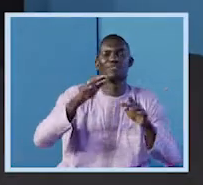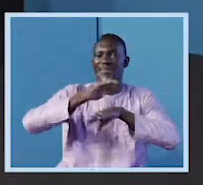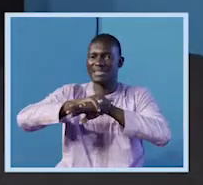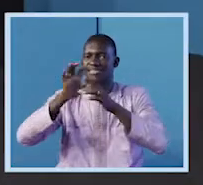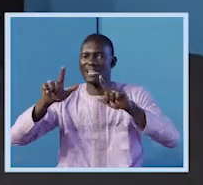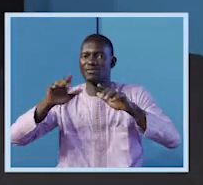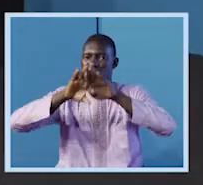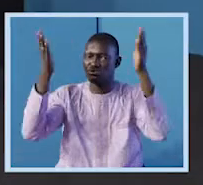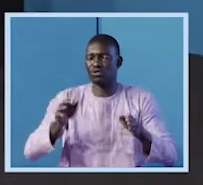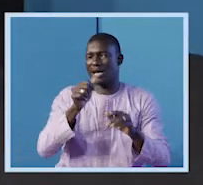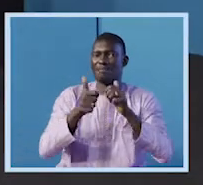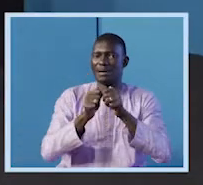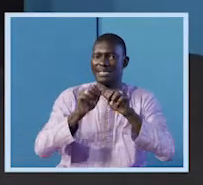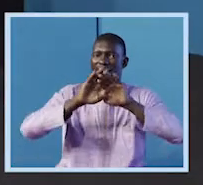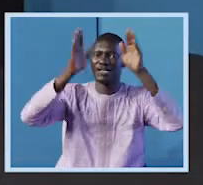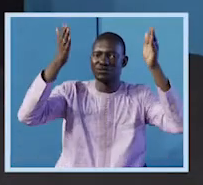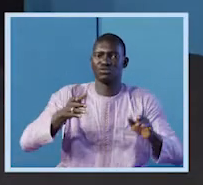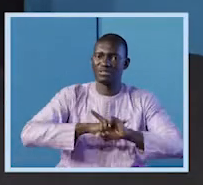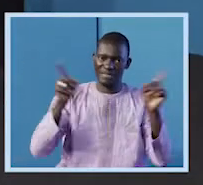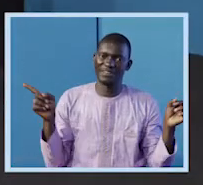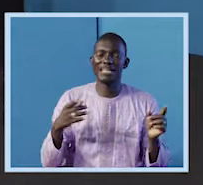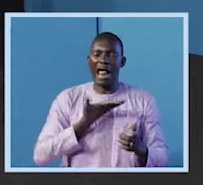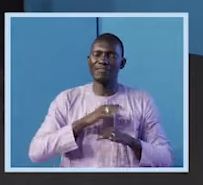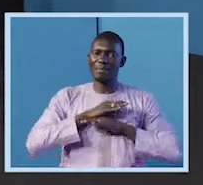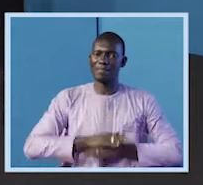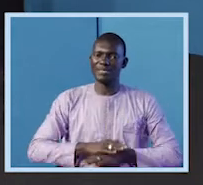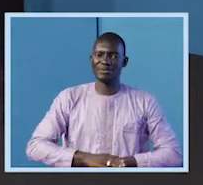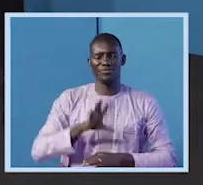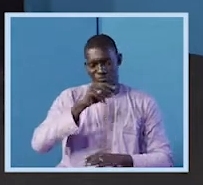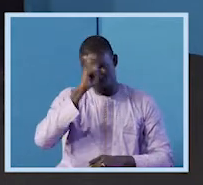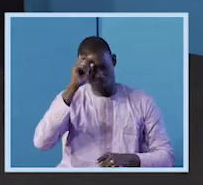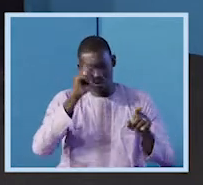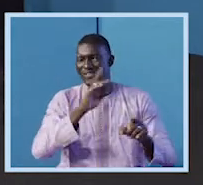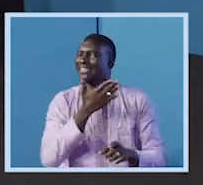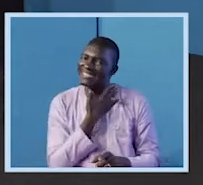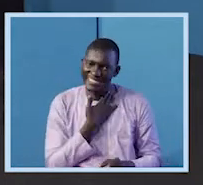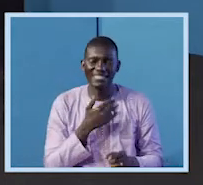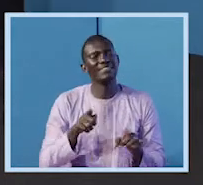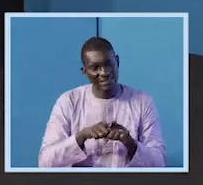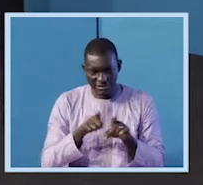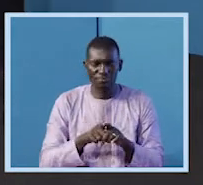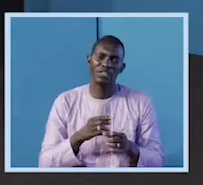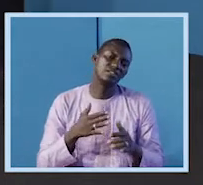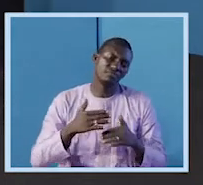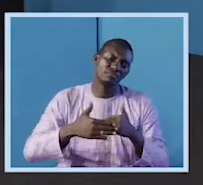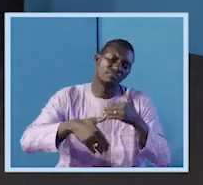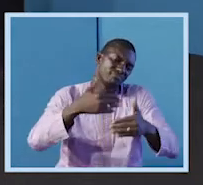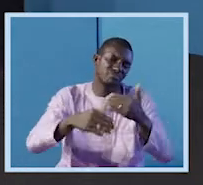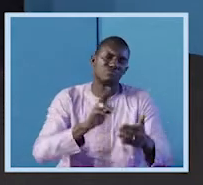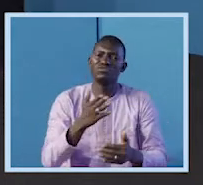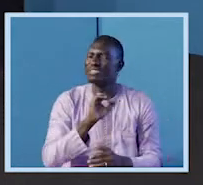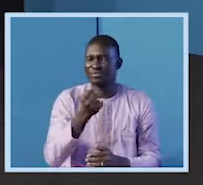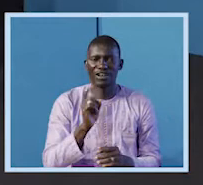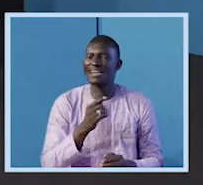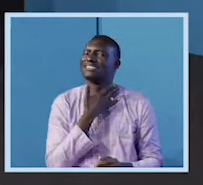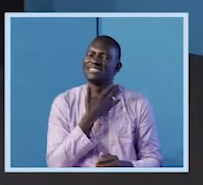you definitely need to have patience in order to do this thing. It's not that easy. So and then that's it. It's not that difficult because